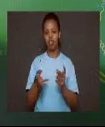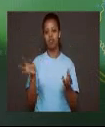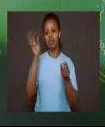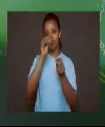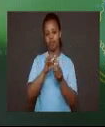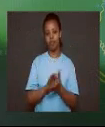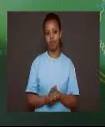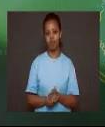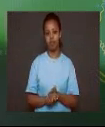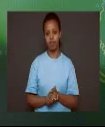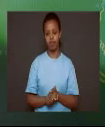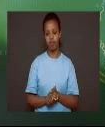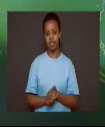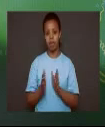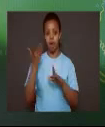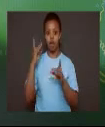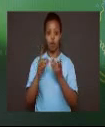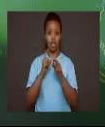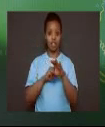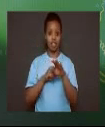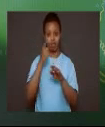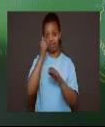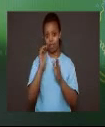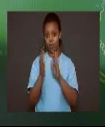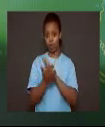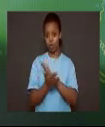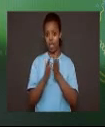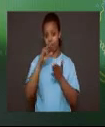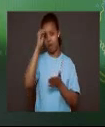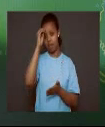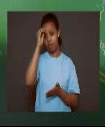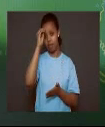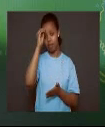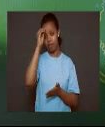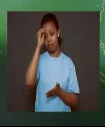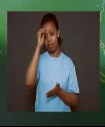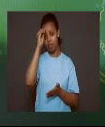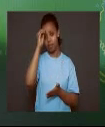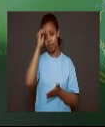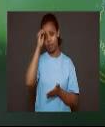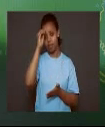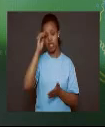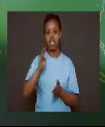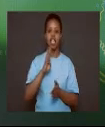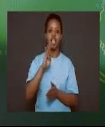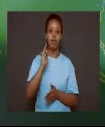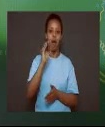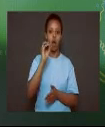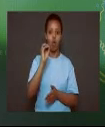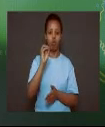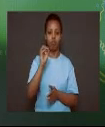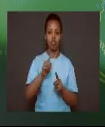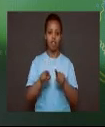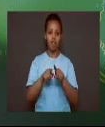explosion. In our last lesson, we learned about the biodiversity in